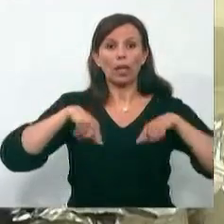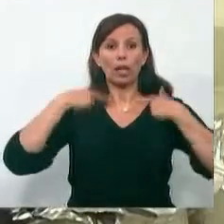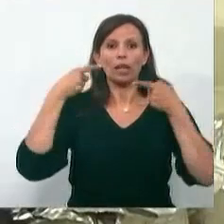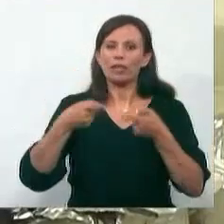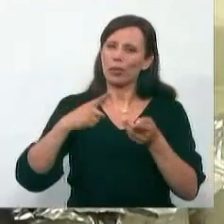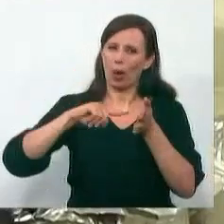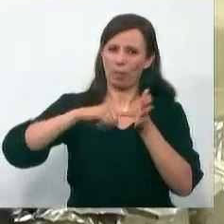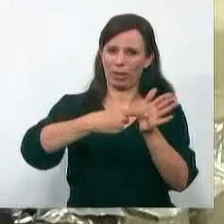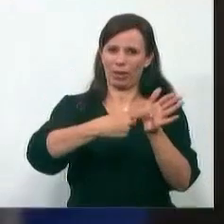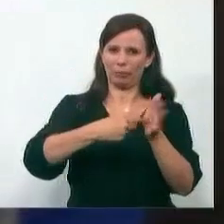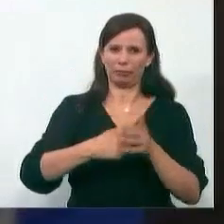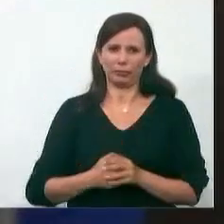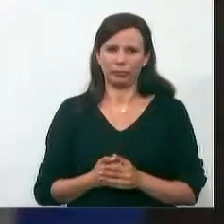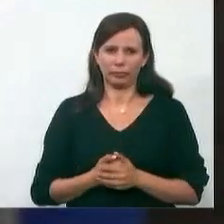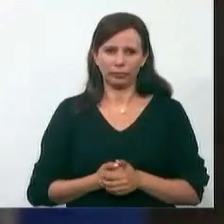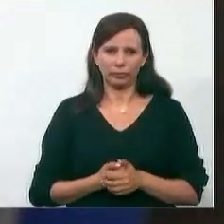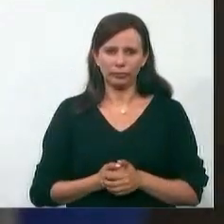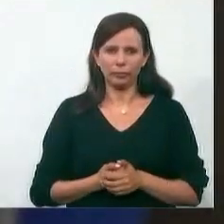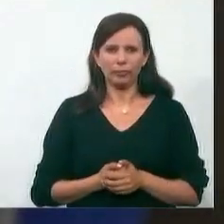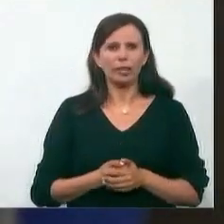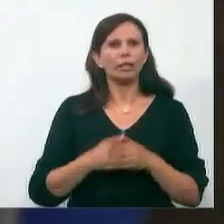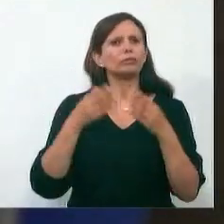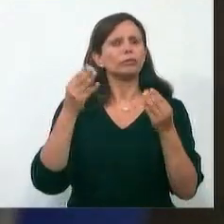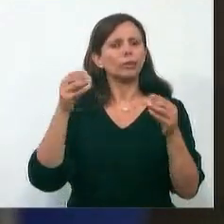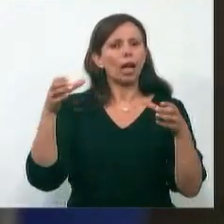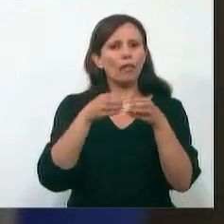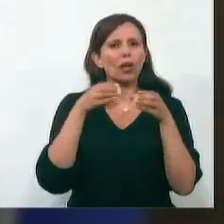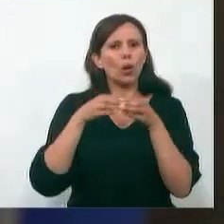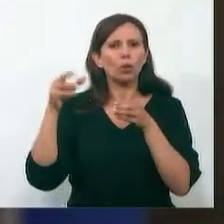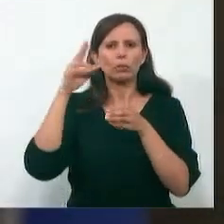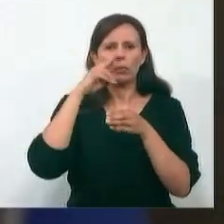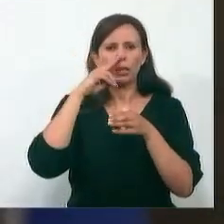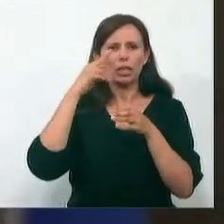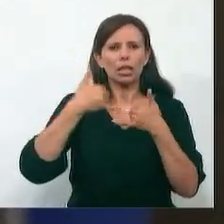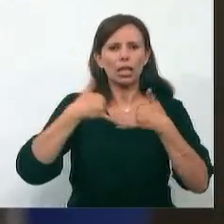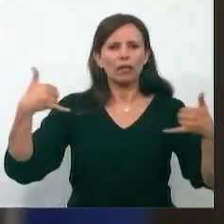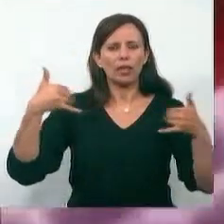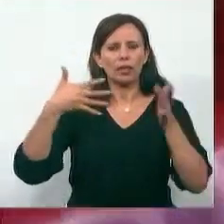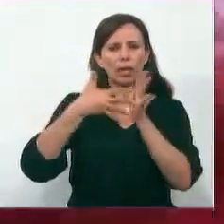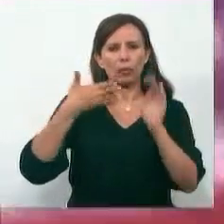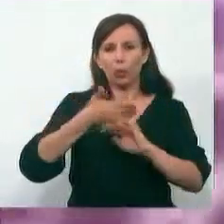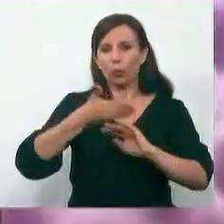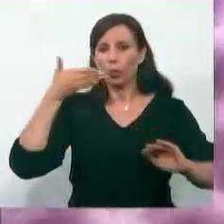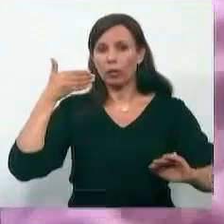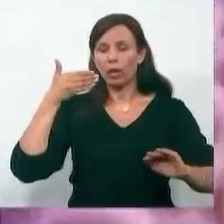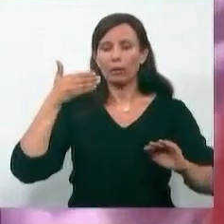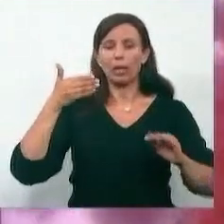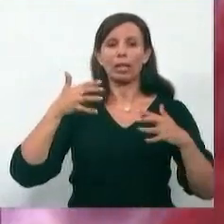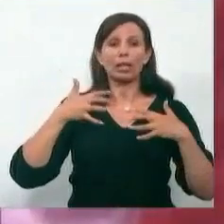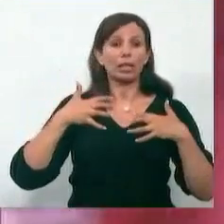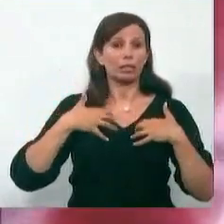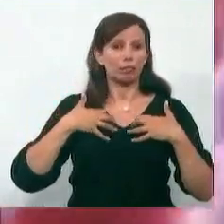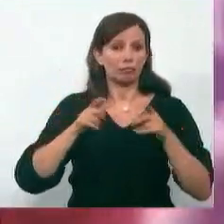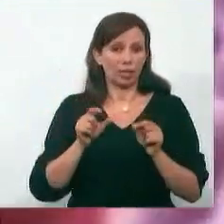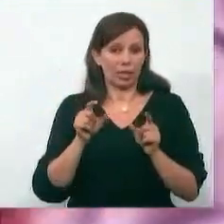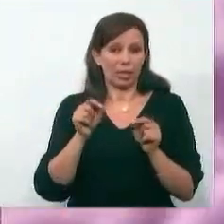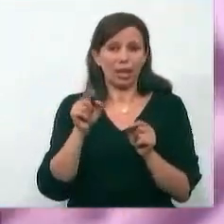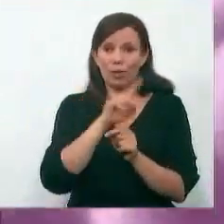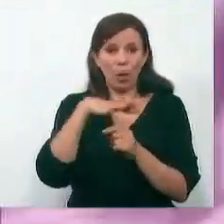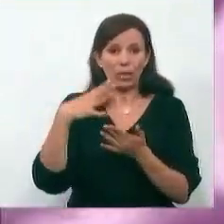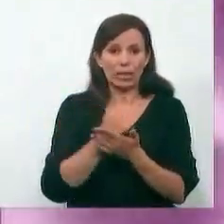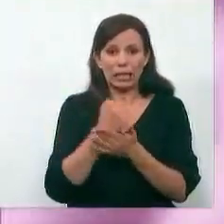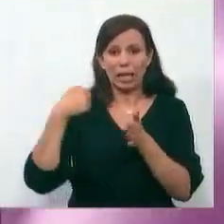goal. There are many companies who are trying to develop early detection tests for lung cancer, but none of them were